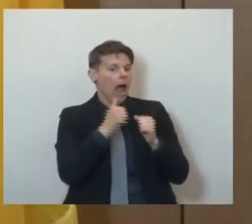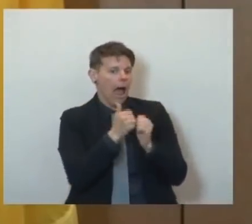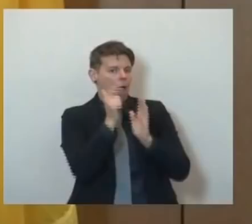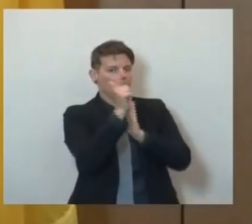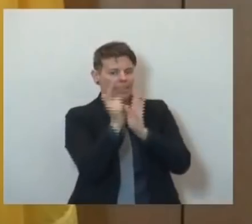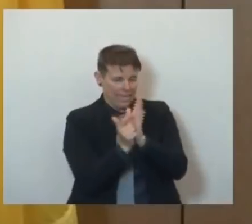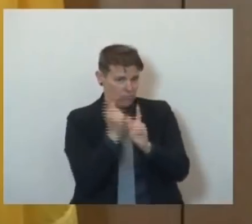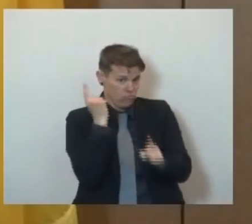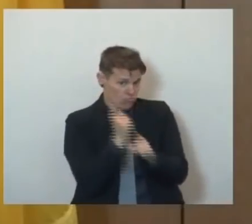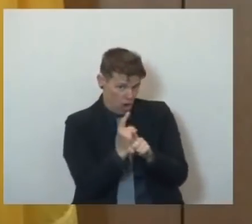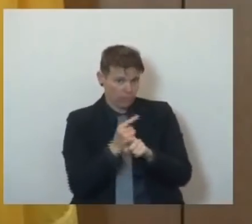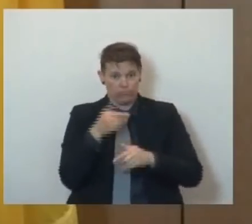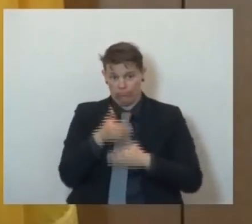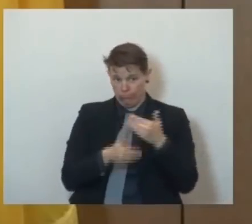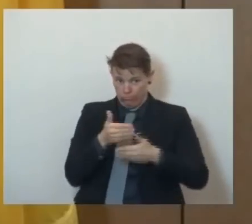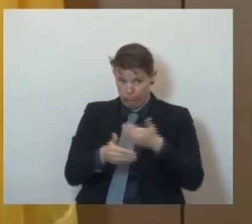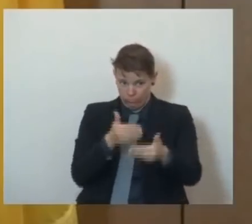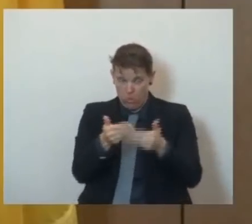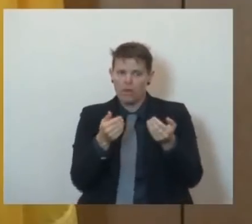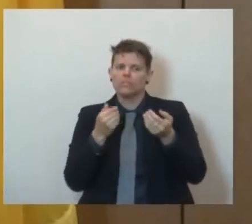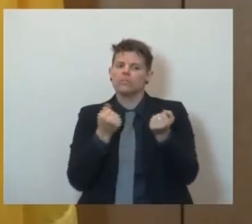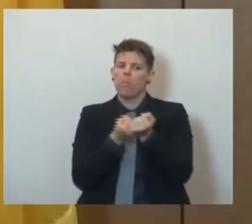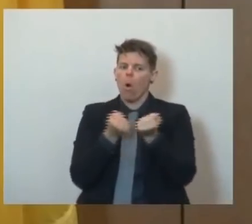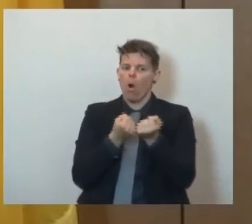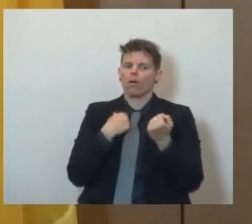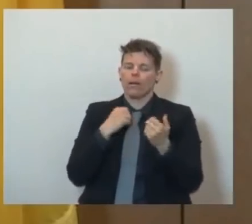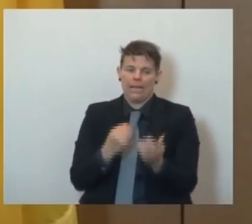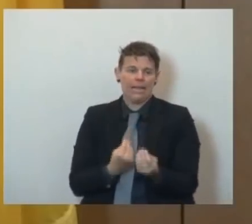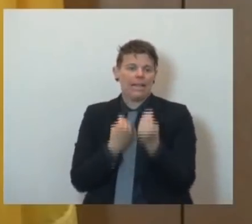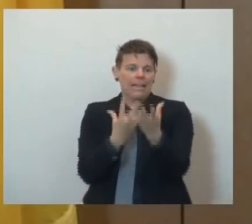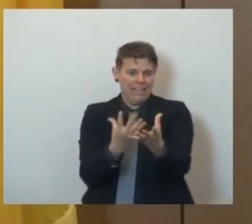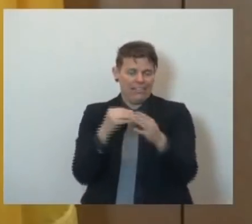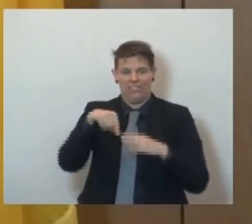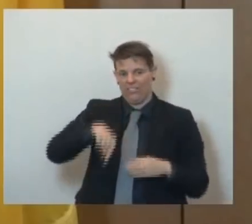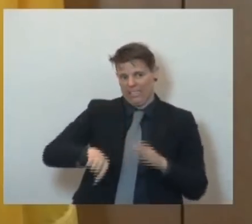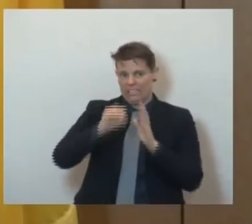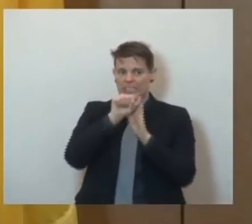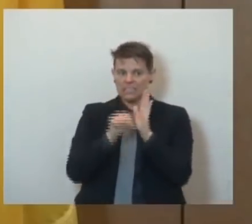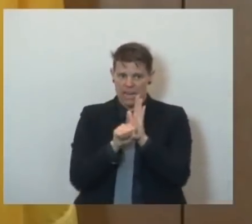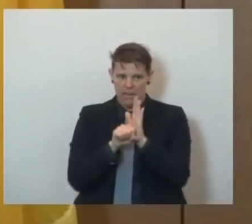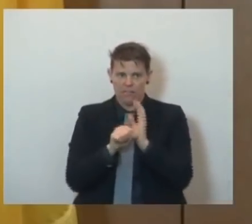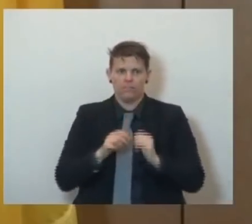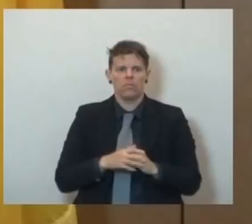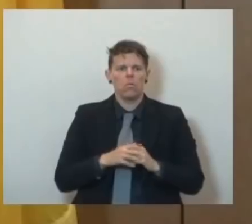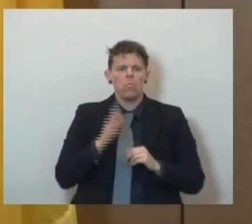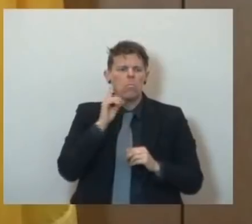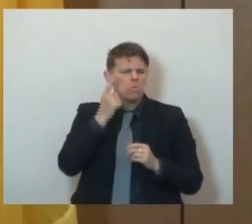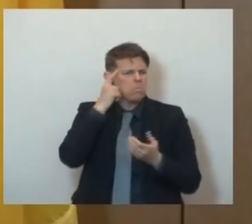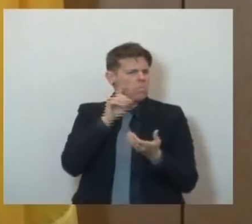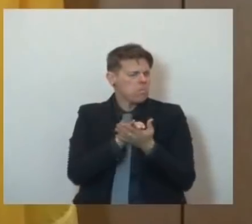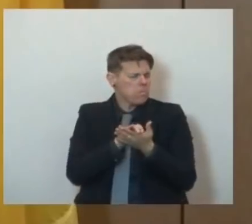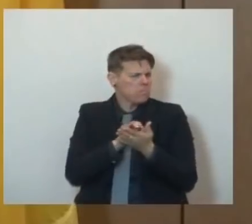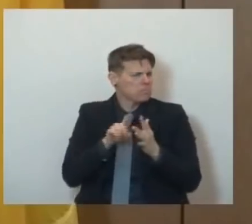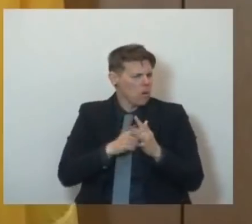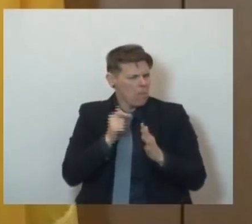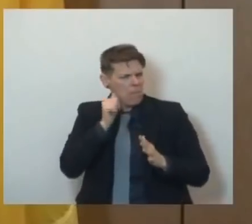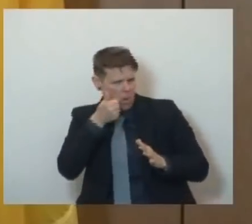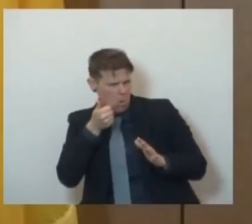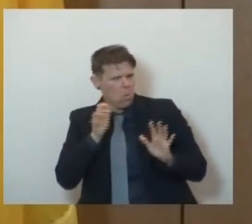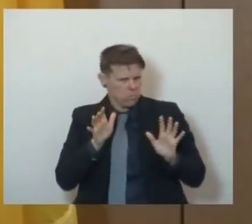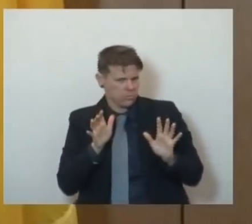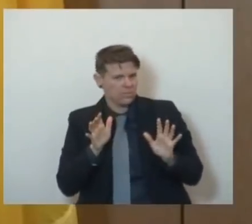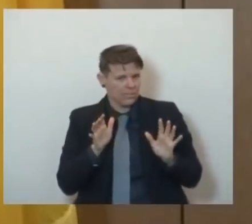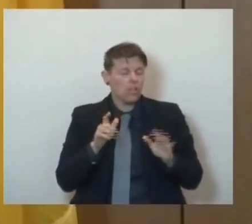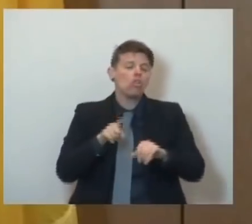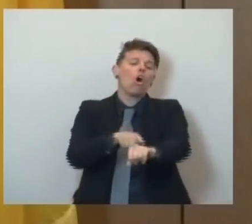supports it will take from the state, which we will provide, and that it will be in effect, I believe, tomorrow. So kind of a long answer, but